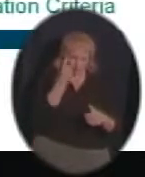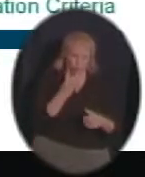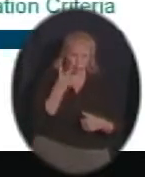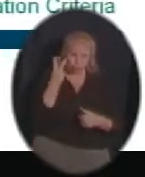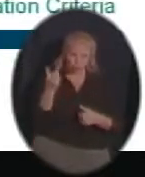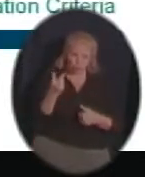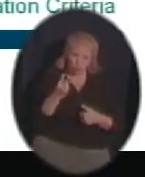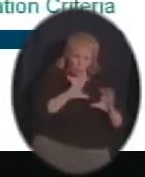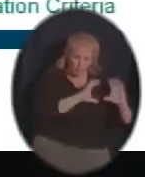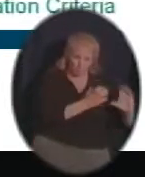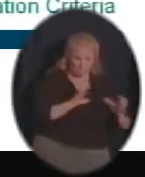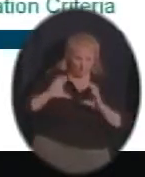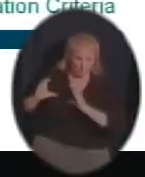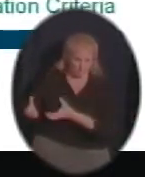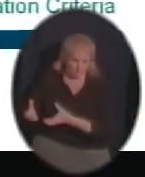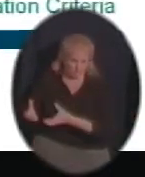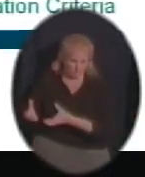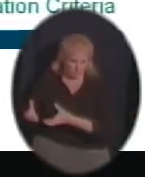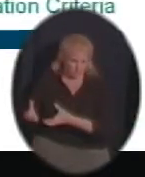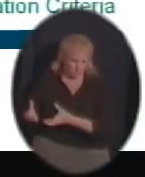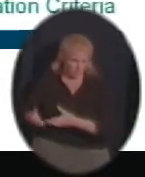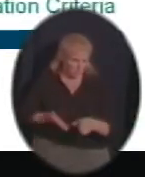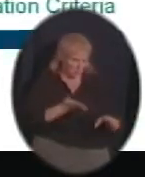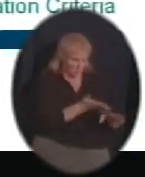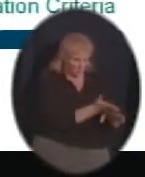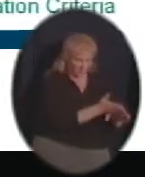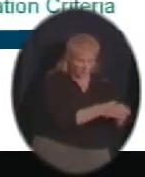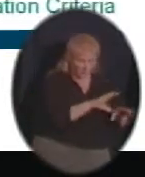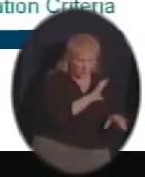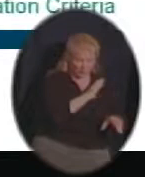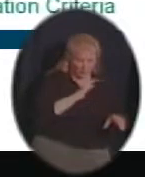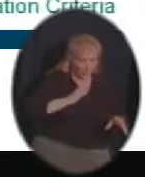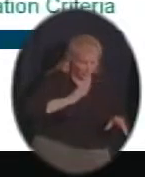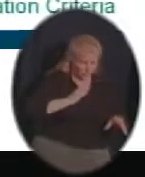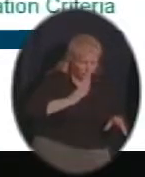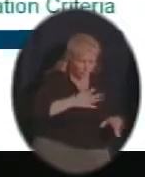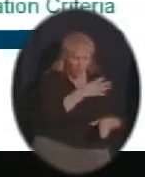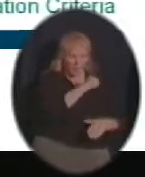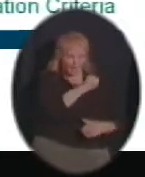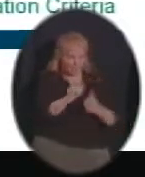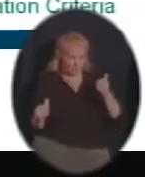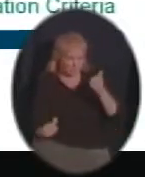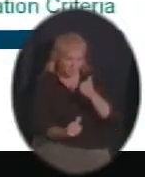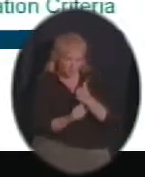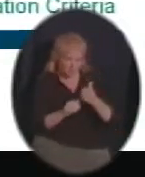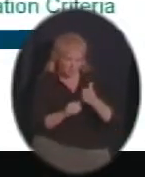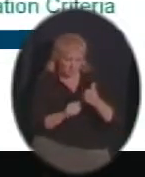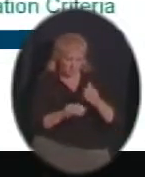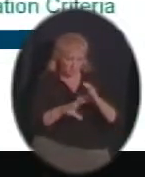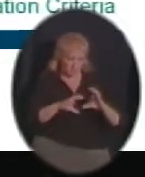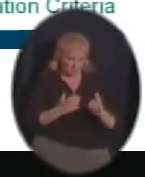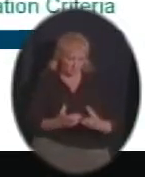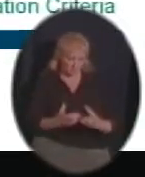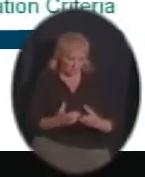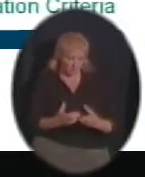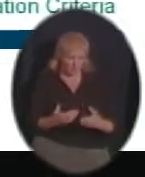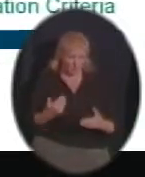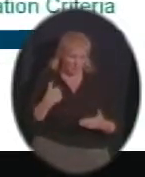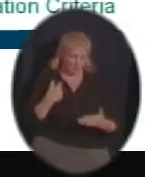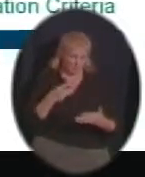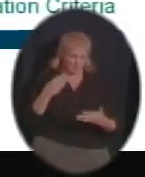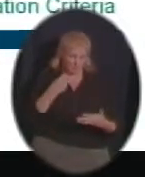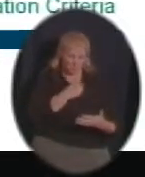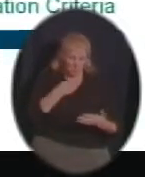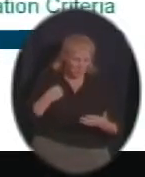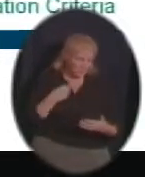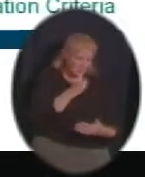this, not only the professional counsel committee, but a subcommittee made up of professional counsel members, other staff